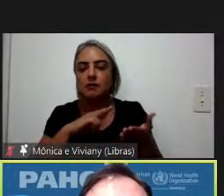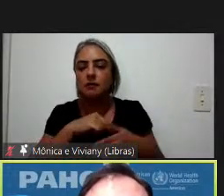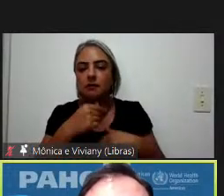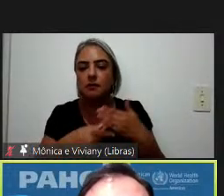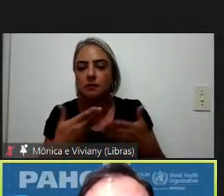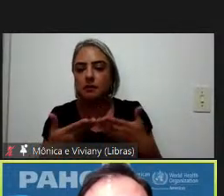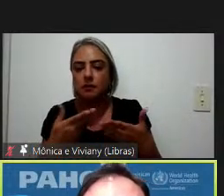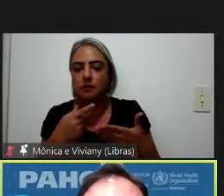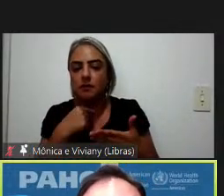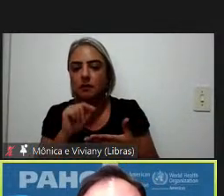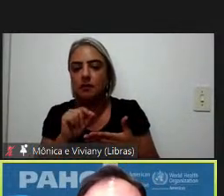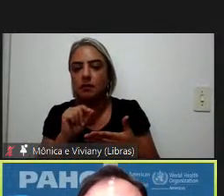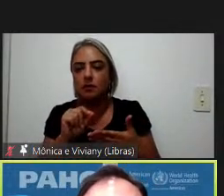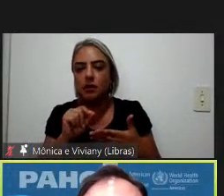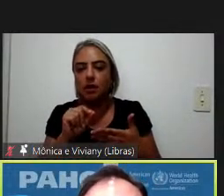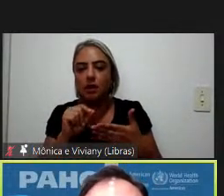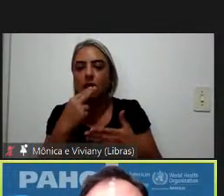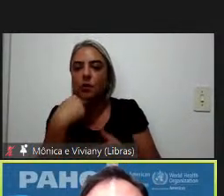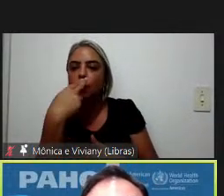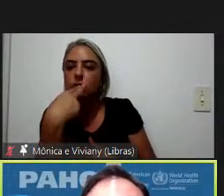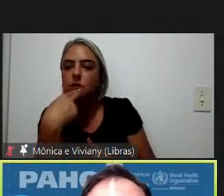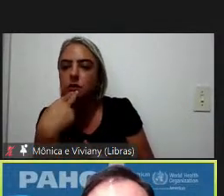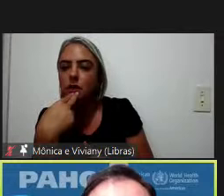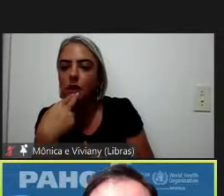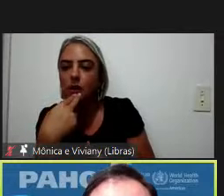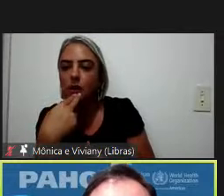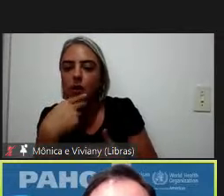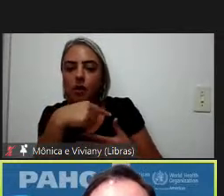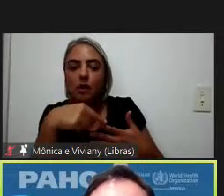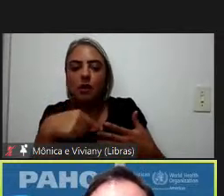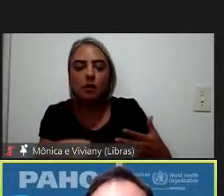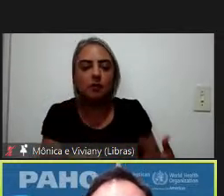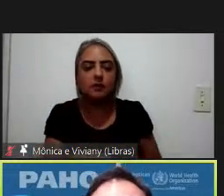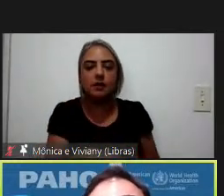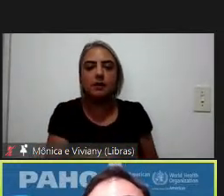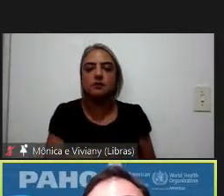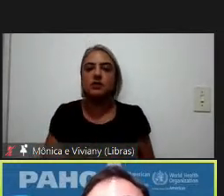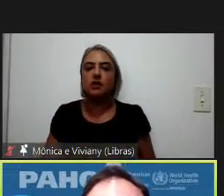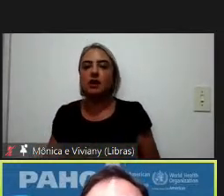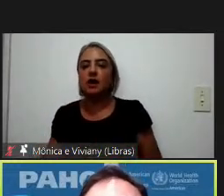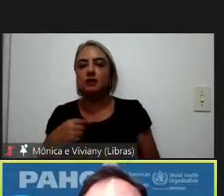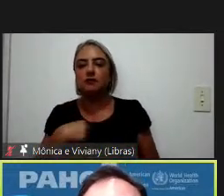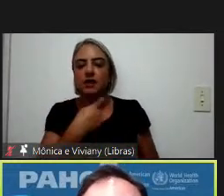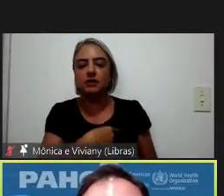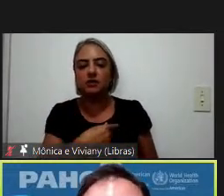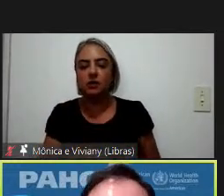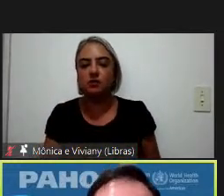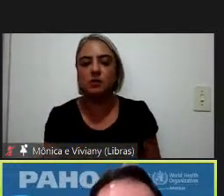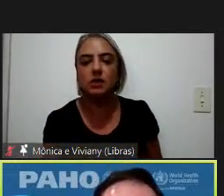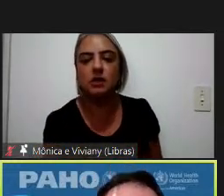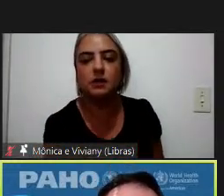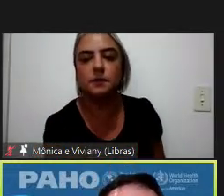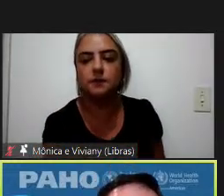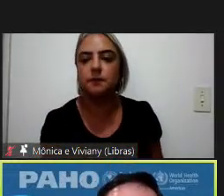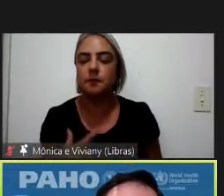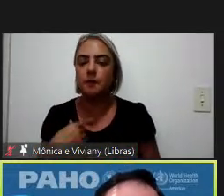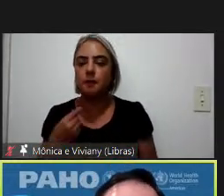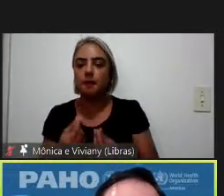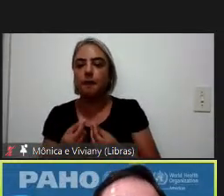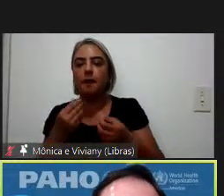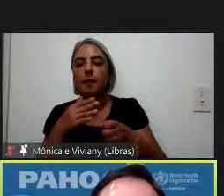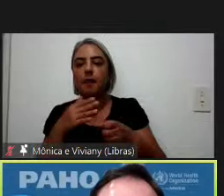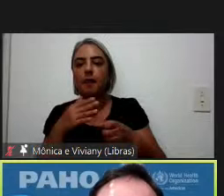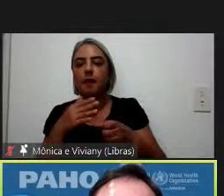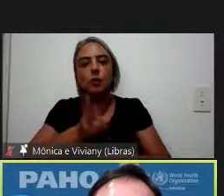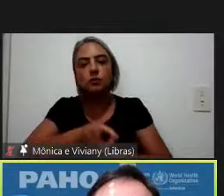and they are affected for the prevention and dealing of subnutrition, and this there's a very defined